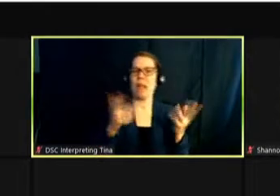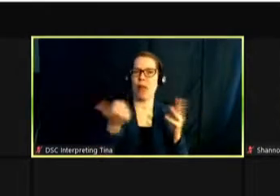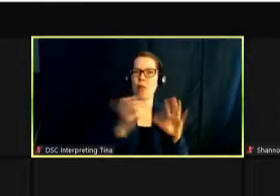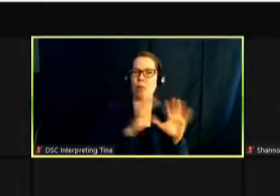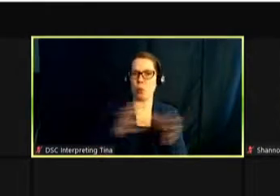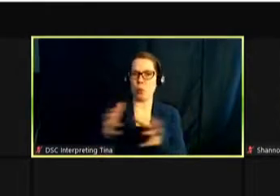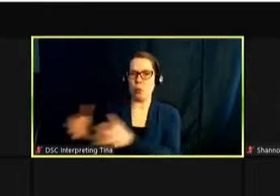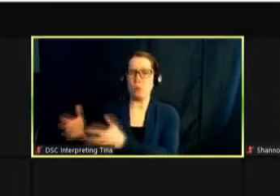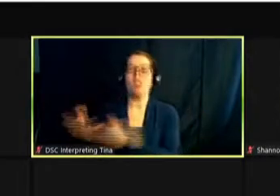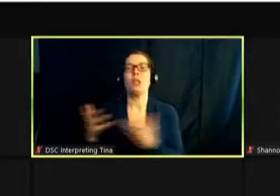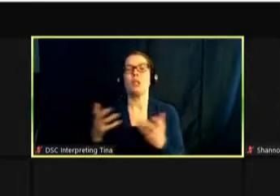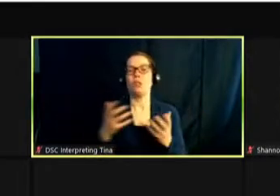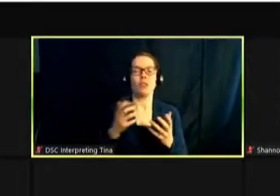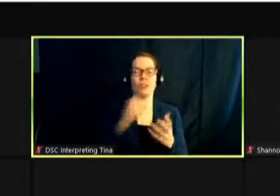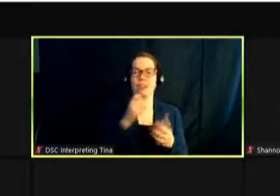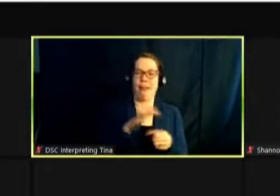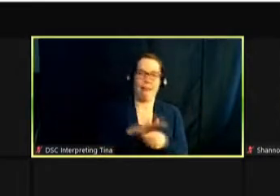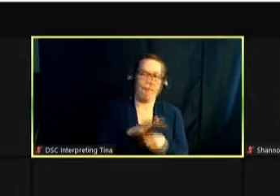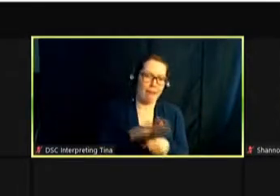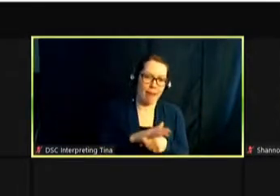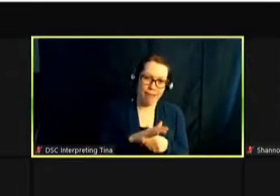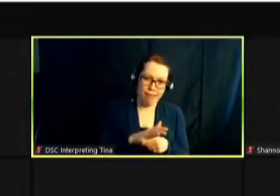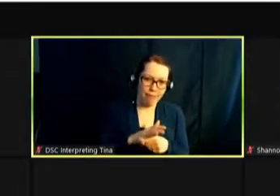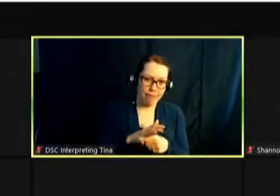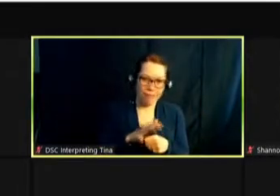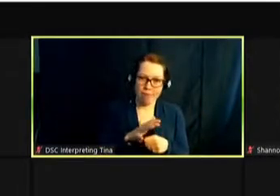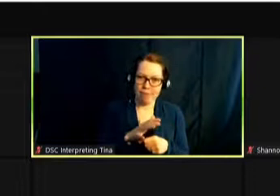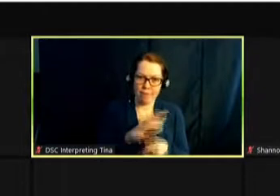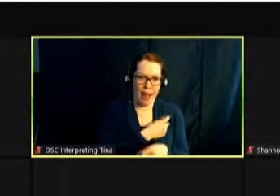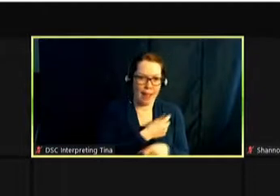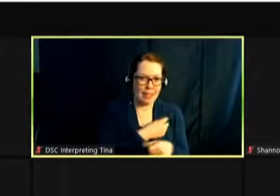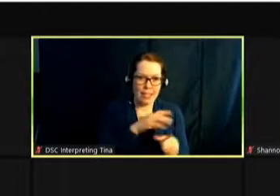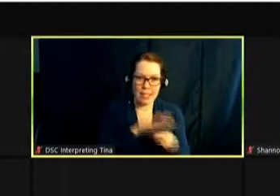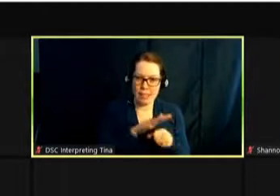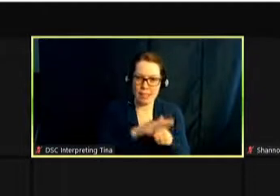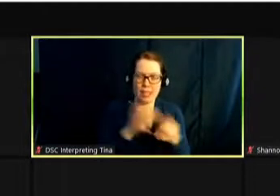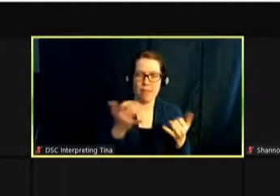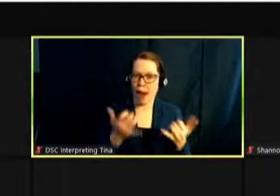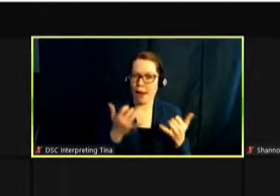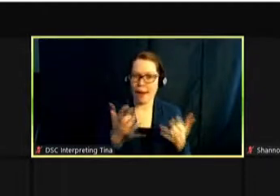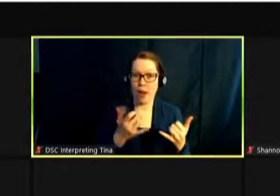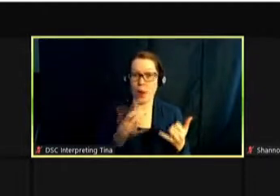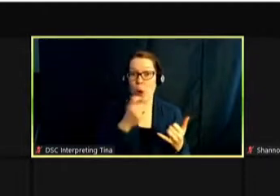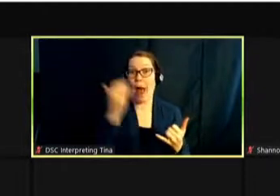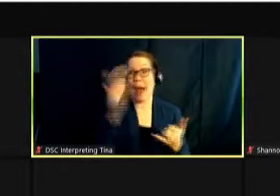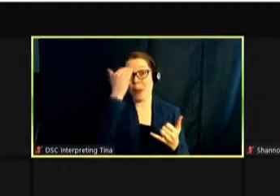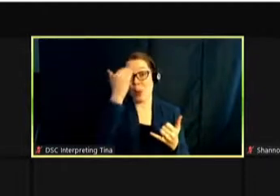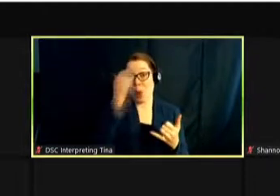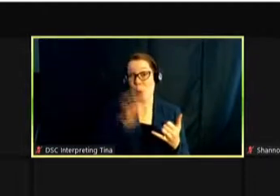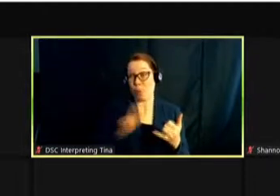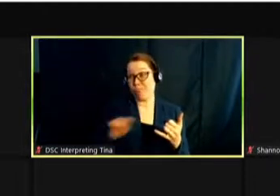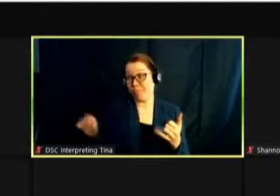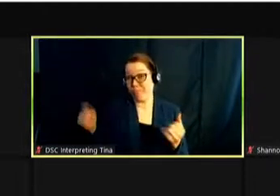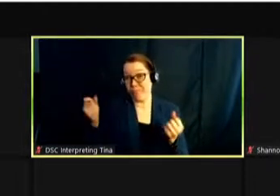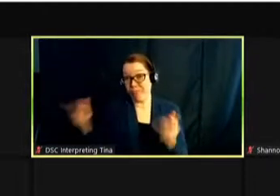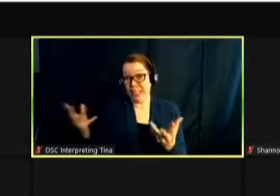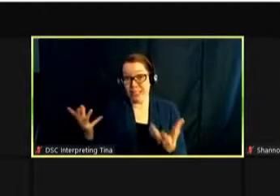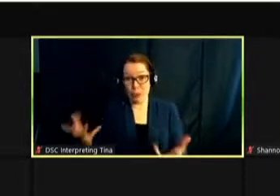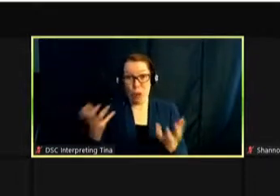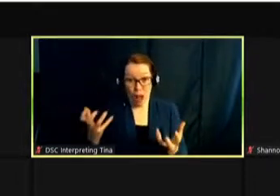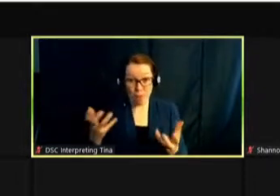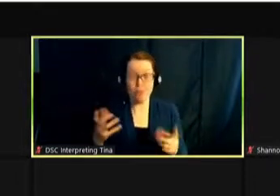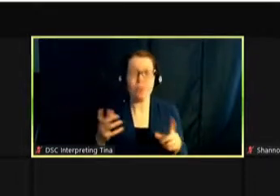not enough of doses right now for who I know want to be even vaccinated. So we're going to have to just work inside the